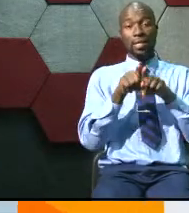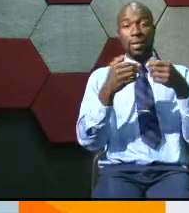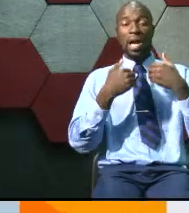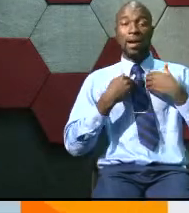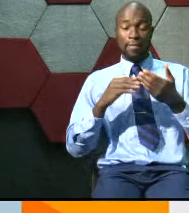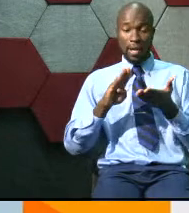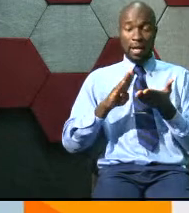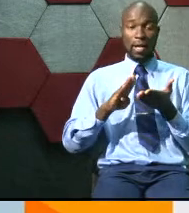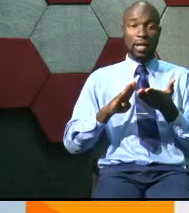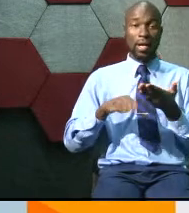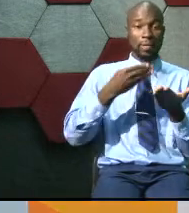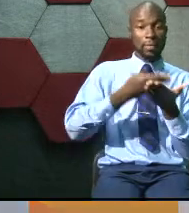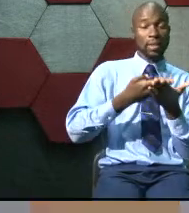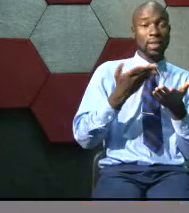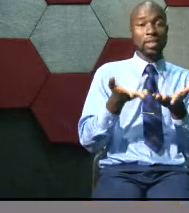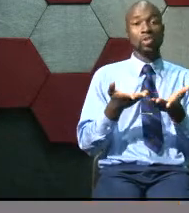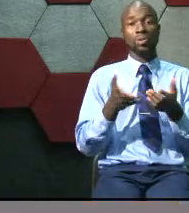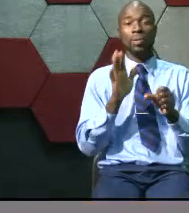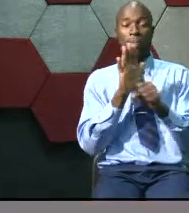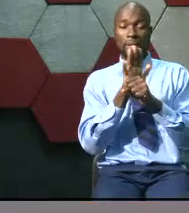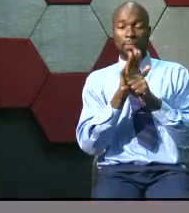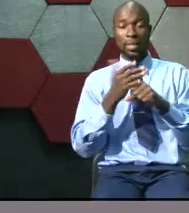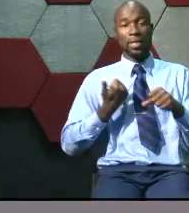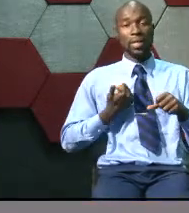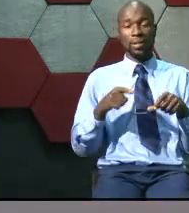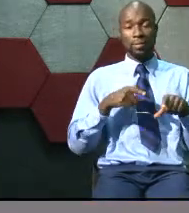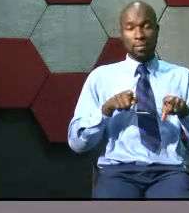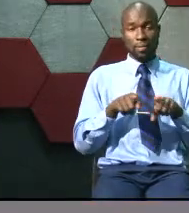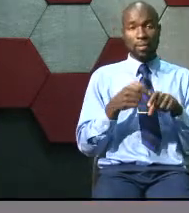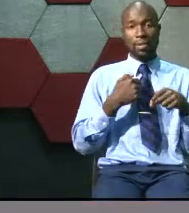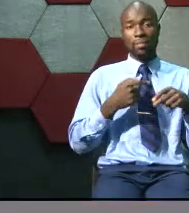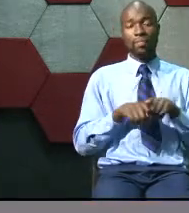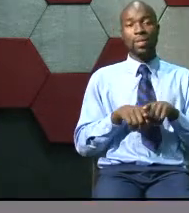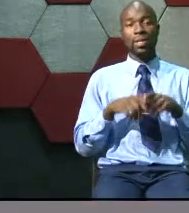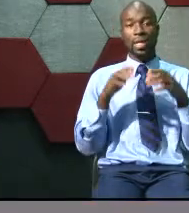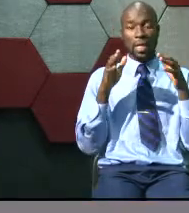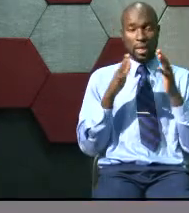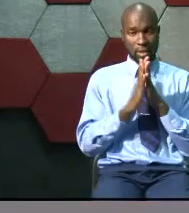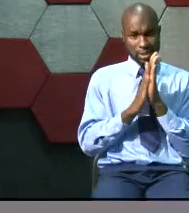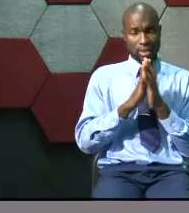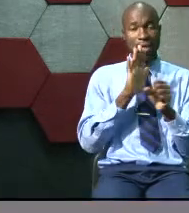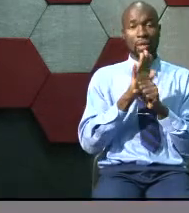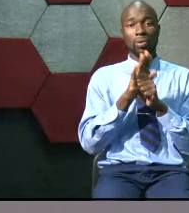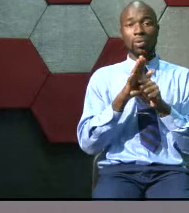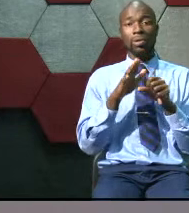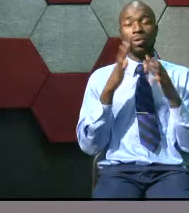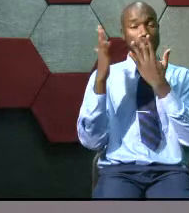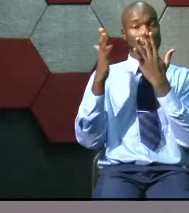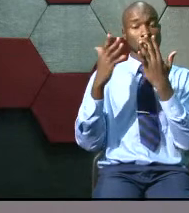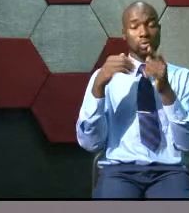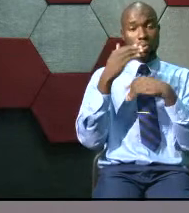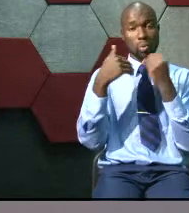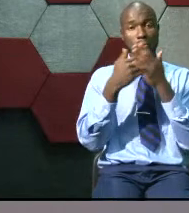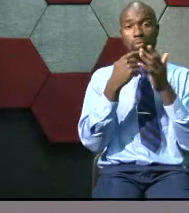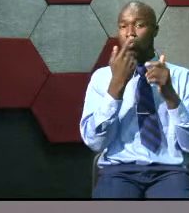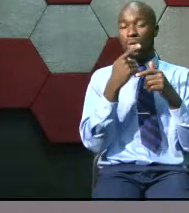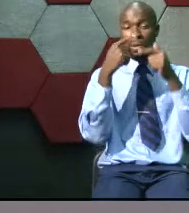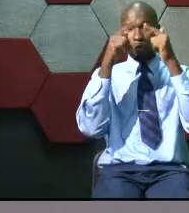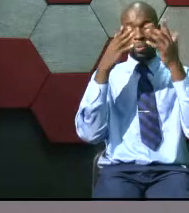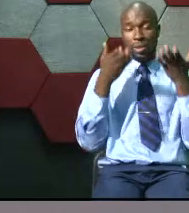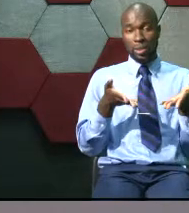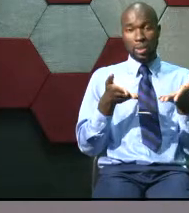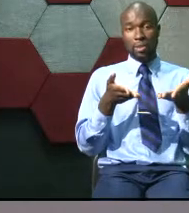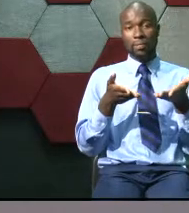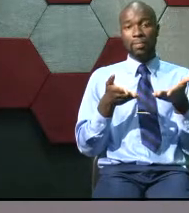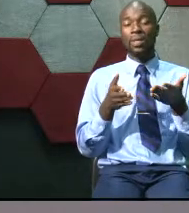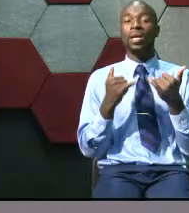as many girls as possible. So I'm excited. Congratulations to everyone who's won in that category. I even want to give a round